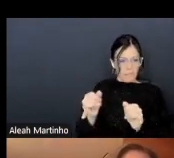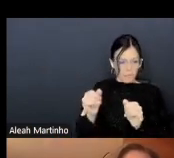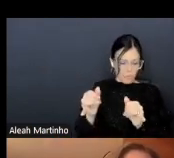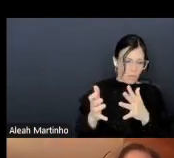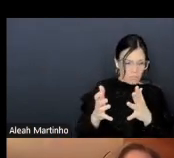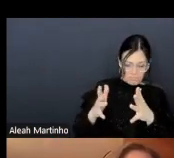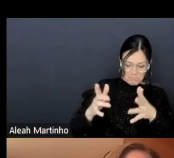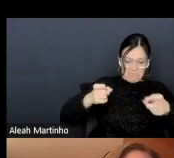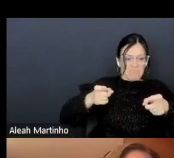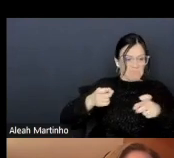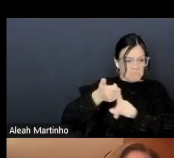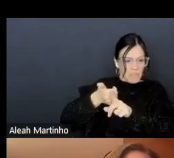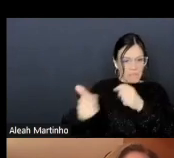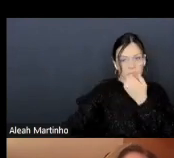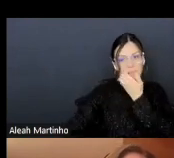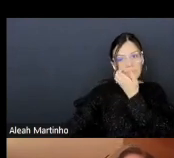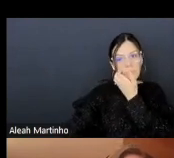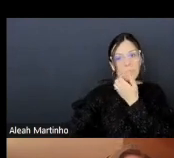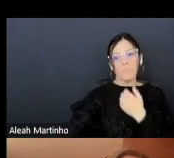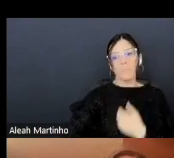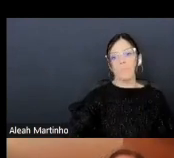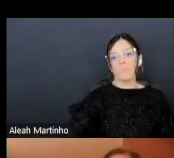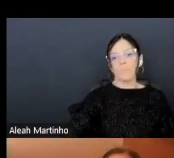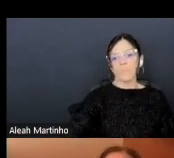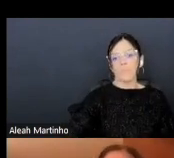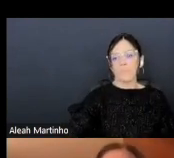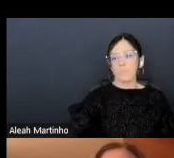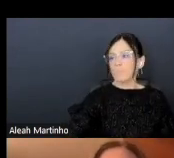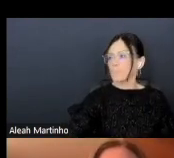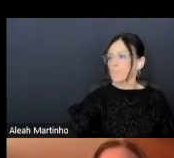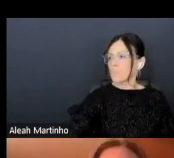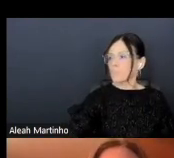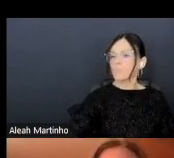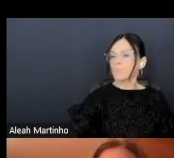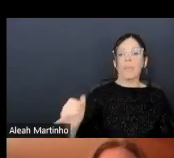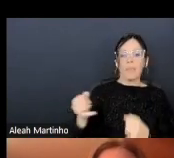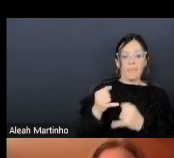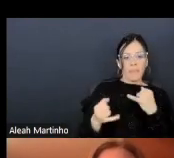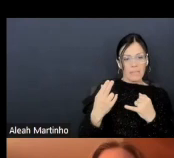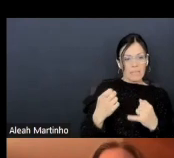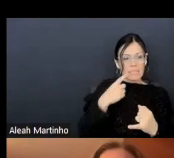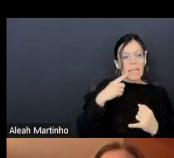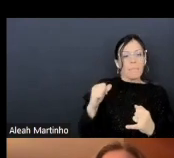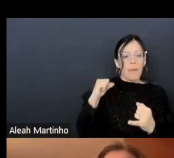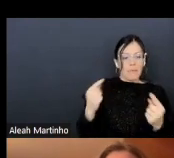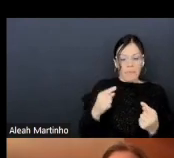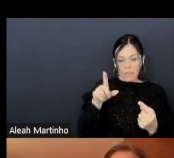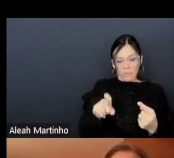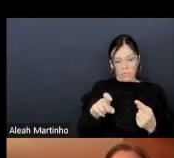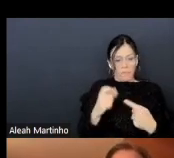finally he met he promoted a view that back pain should be understood within the medical model